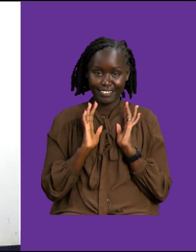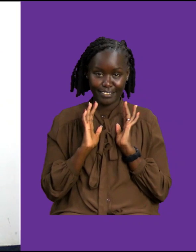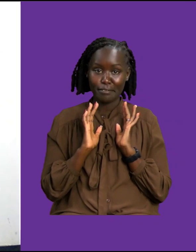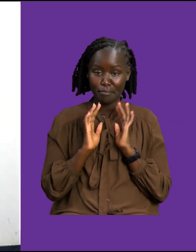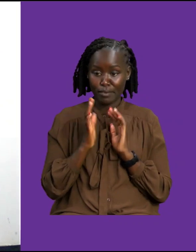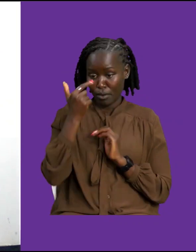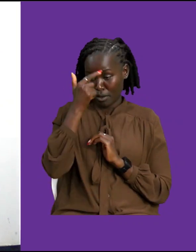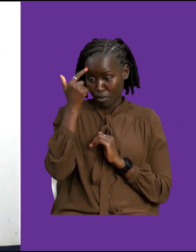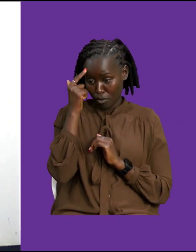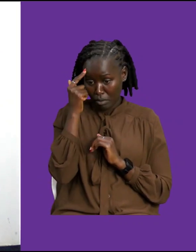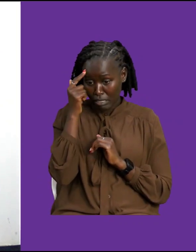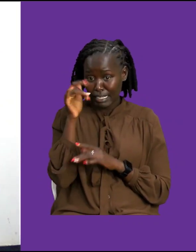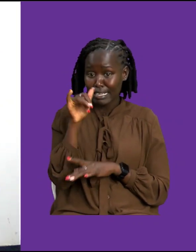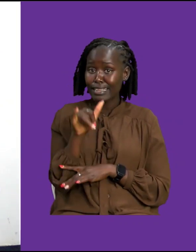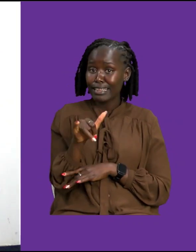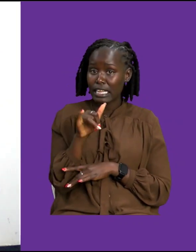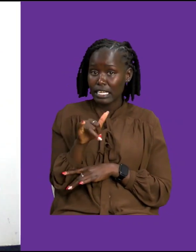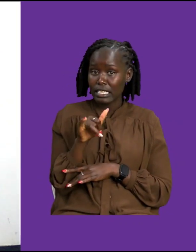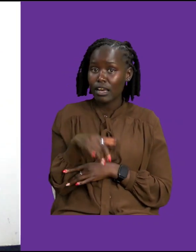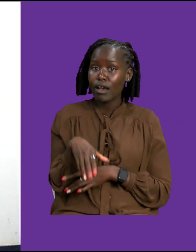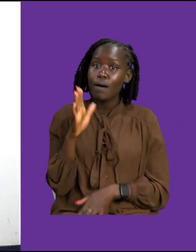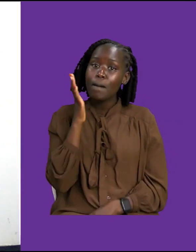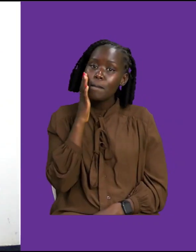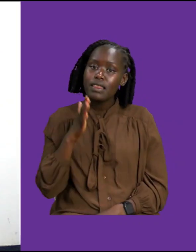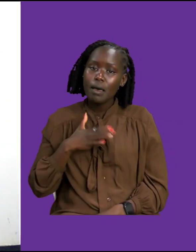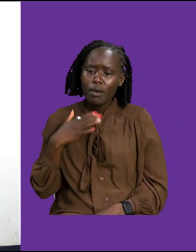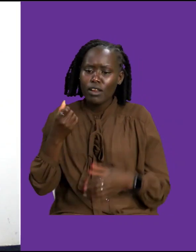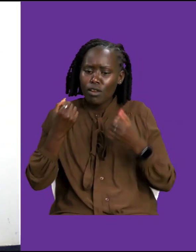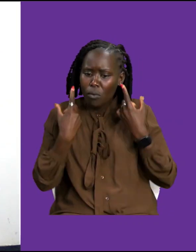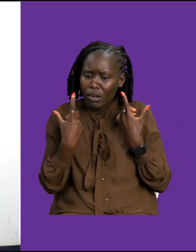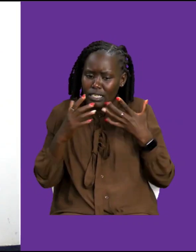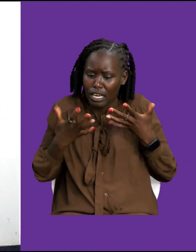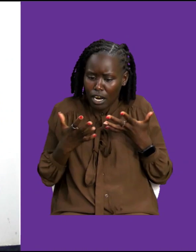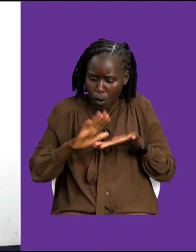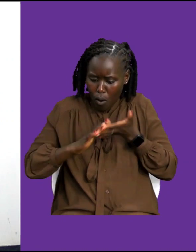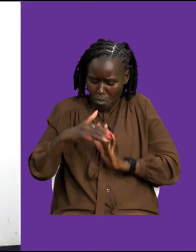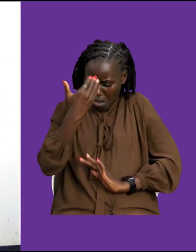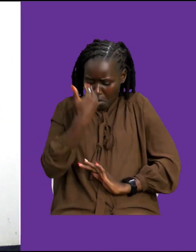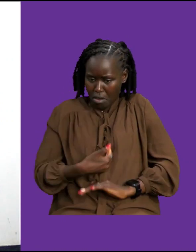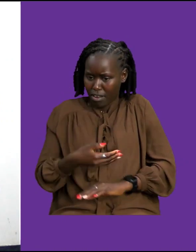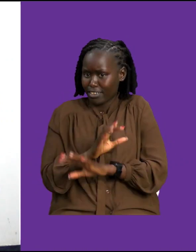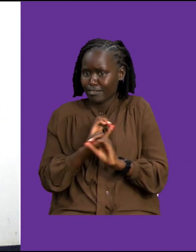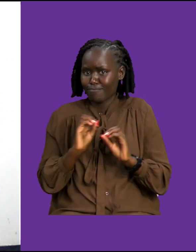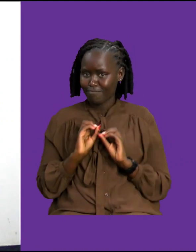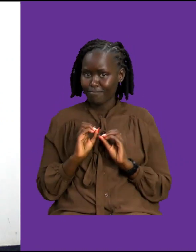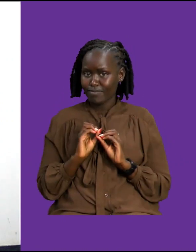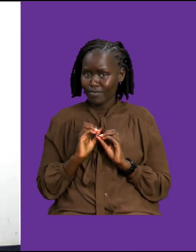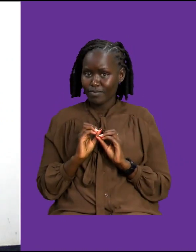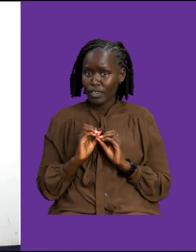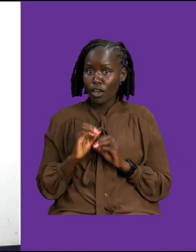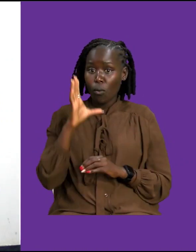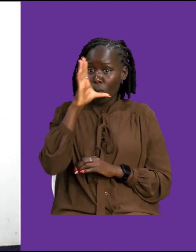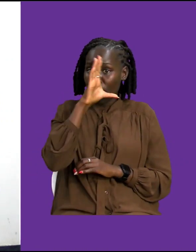Because even my mom doesn't understand how I became paralyzed. Because we just